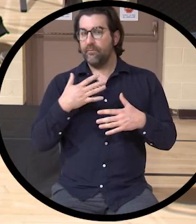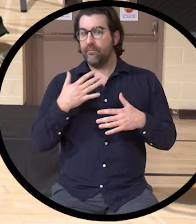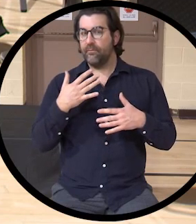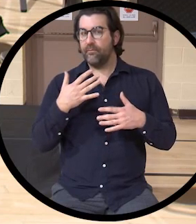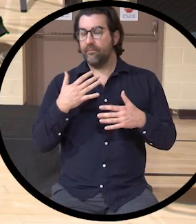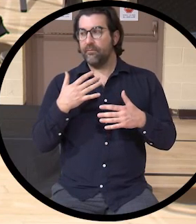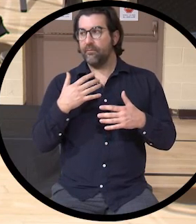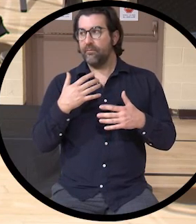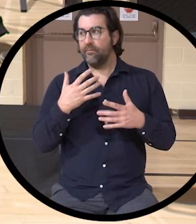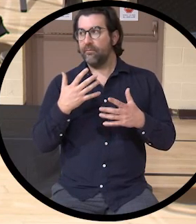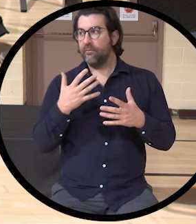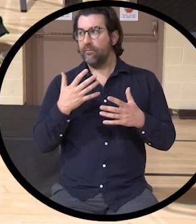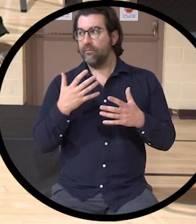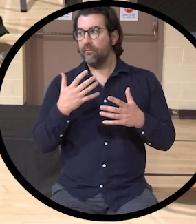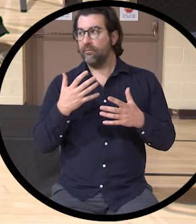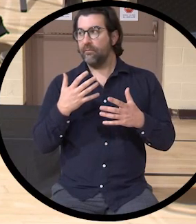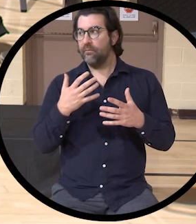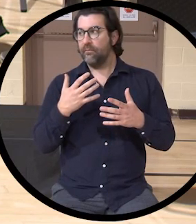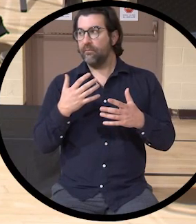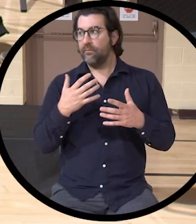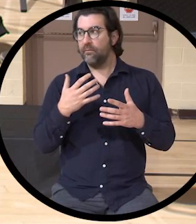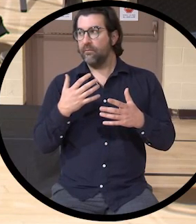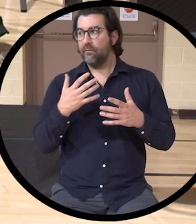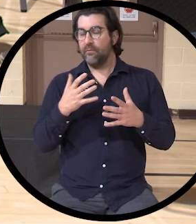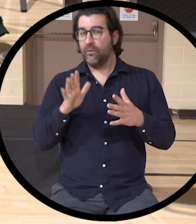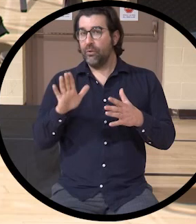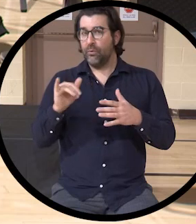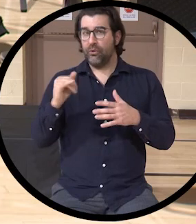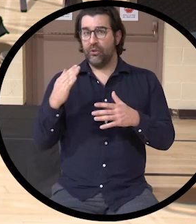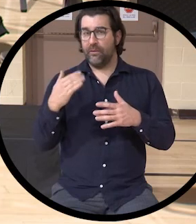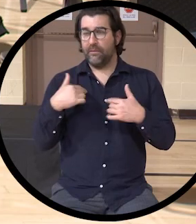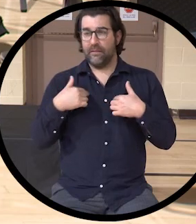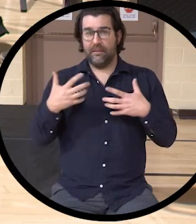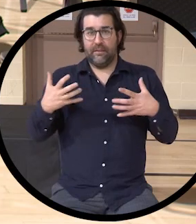And I wouldn't want to have your jobs.